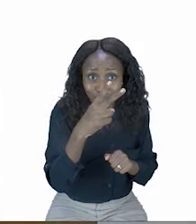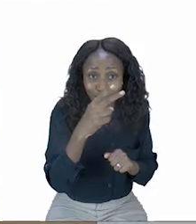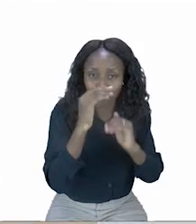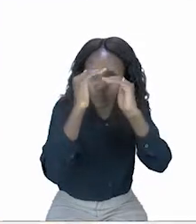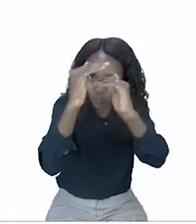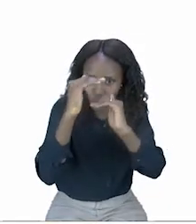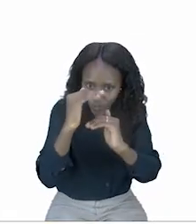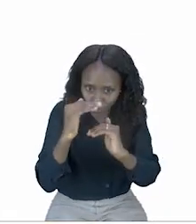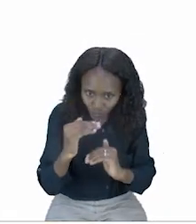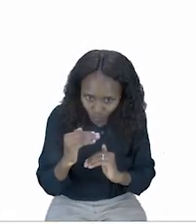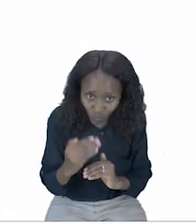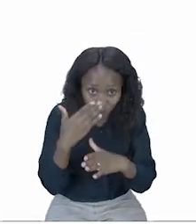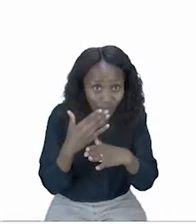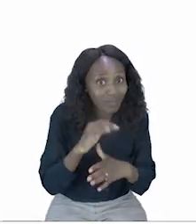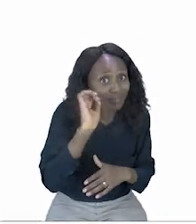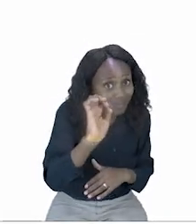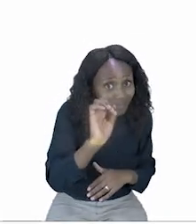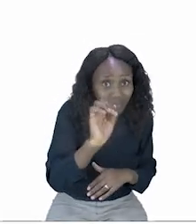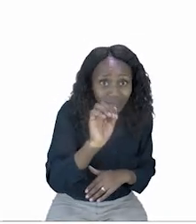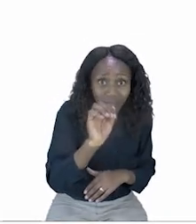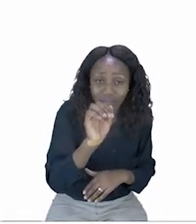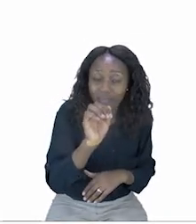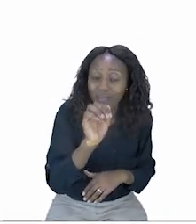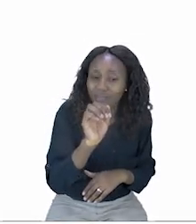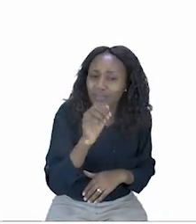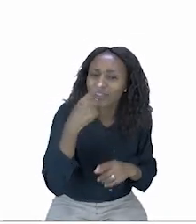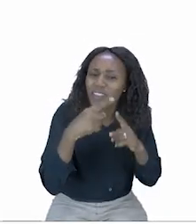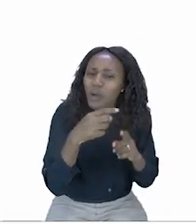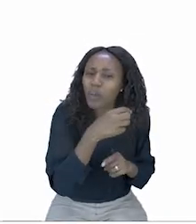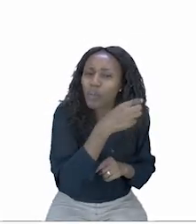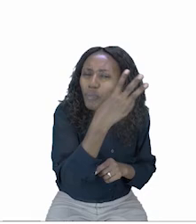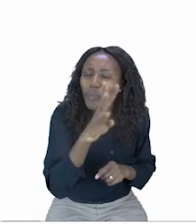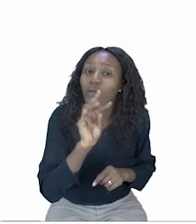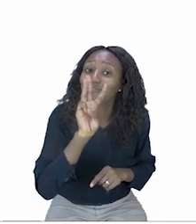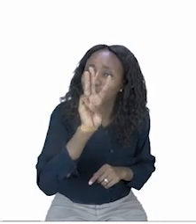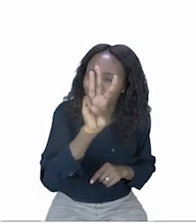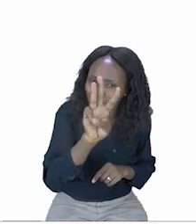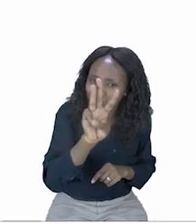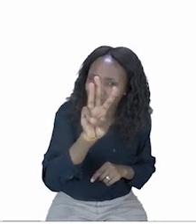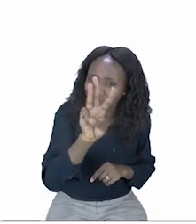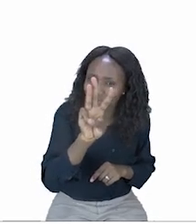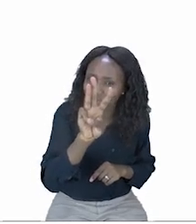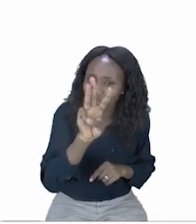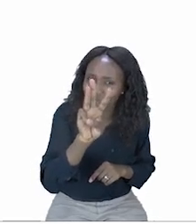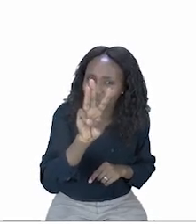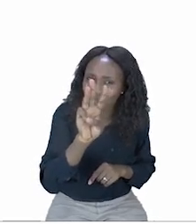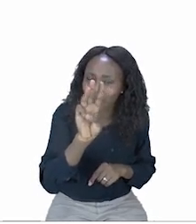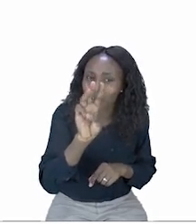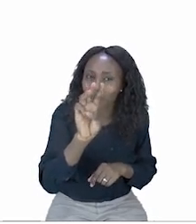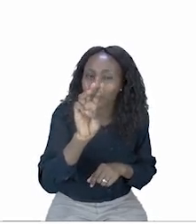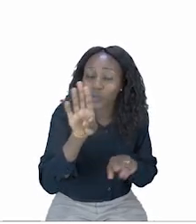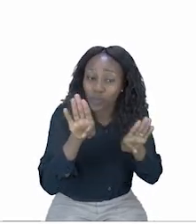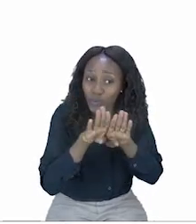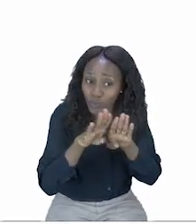have a column that says counting in threes. So we're going to do the first 3